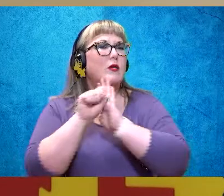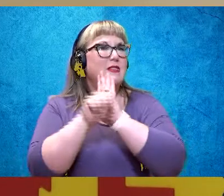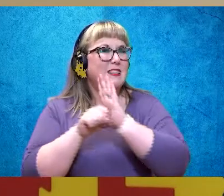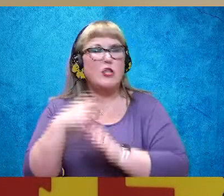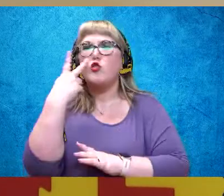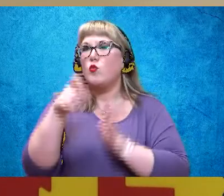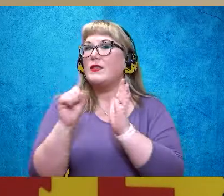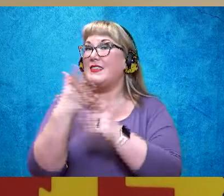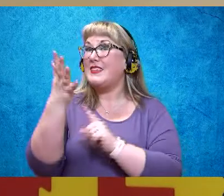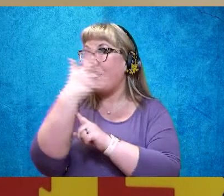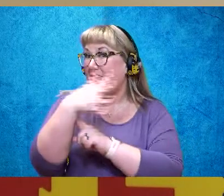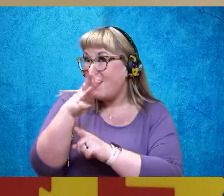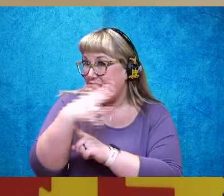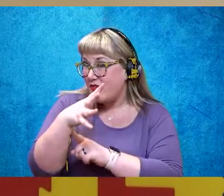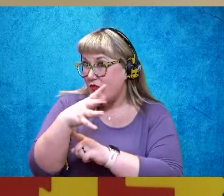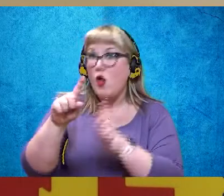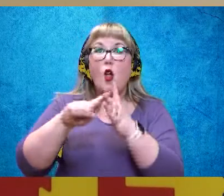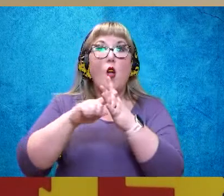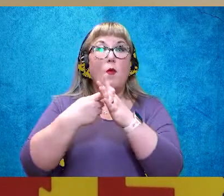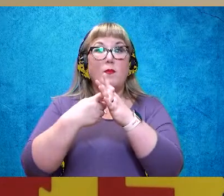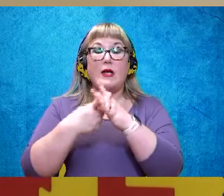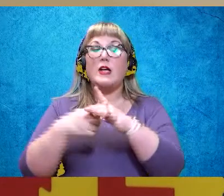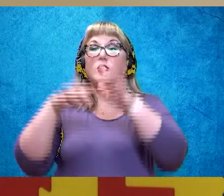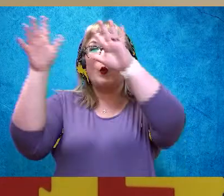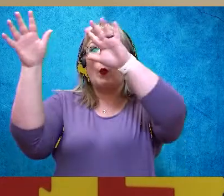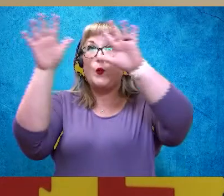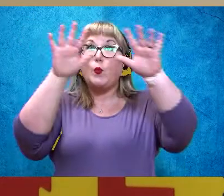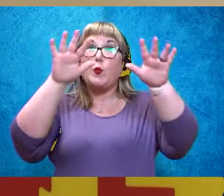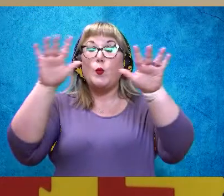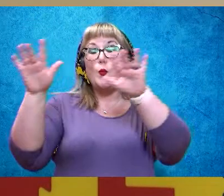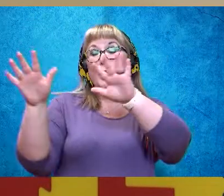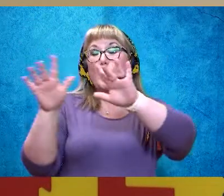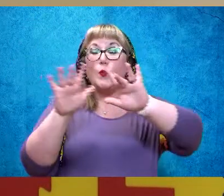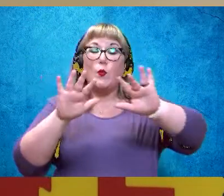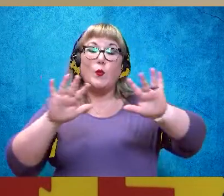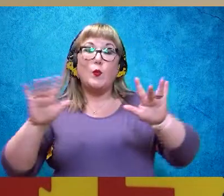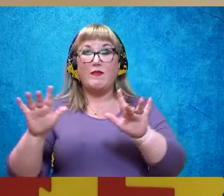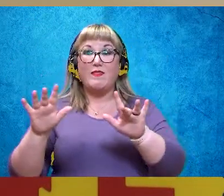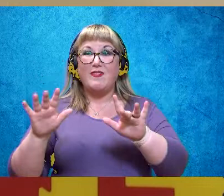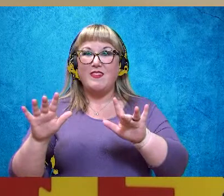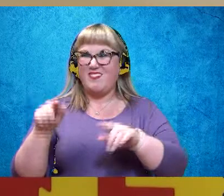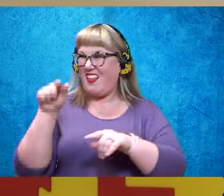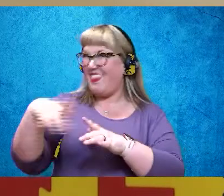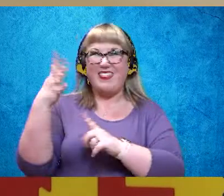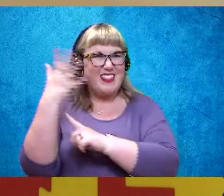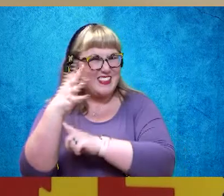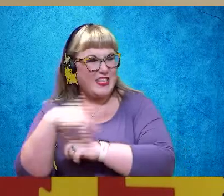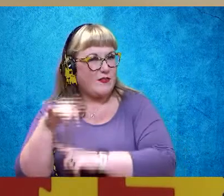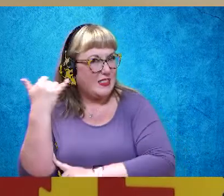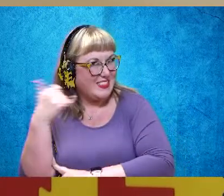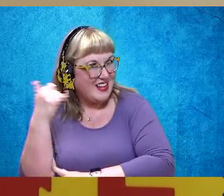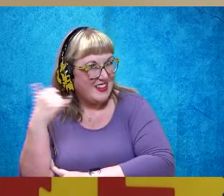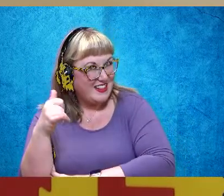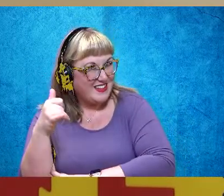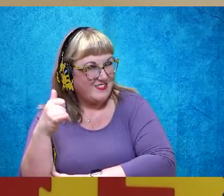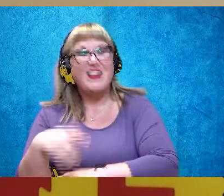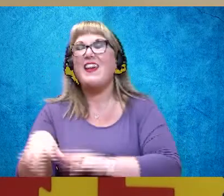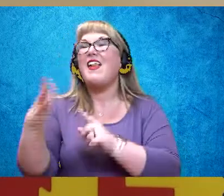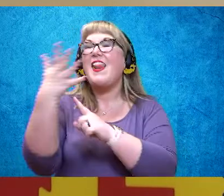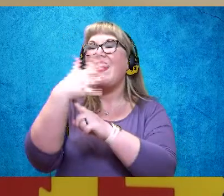the leaf begin to fall off the trees? And this leaf is yellow.